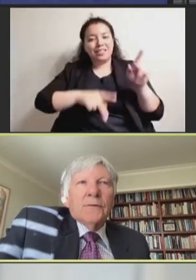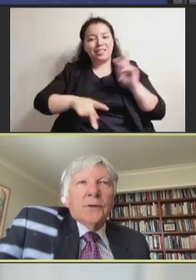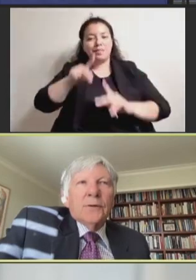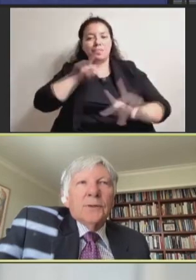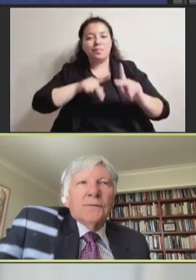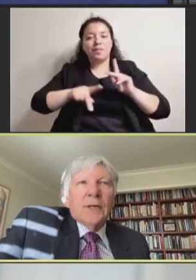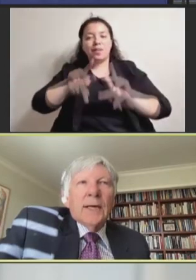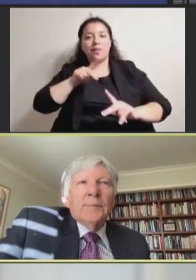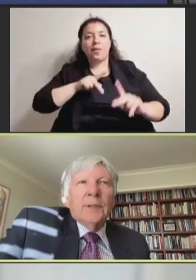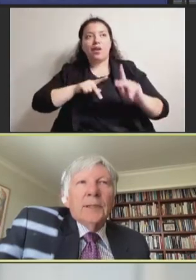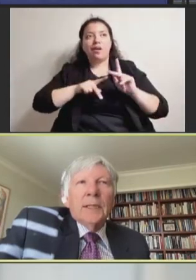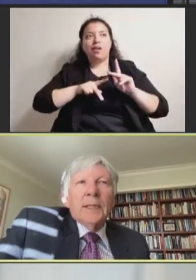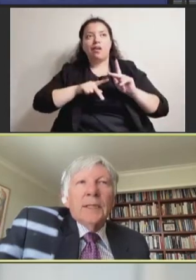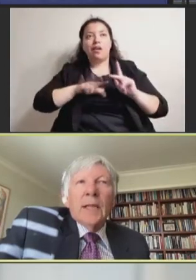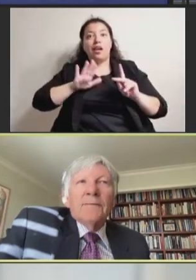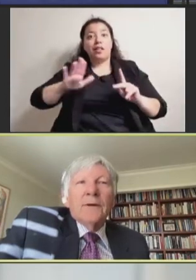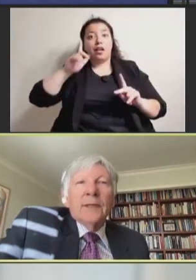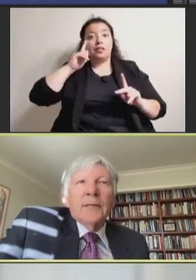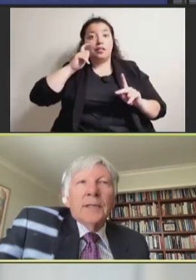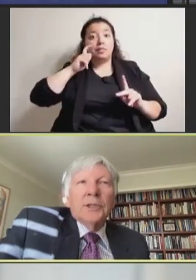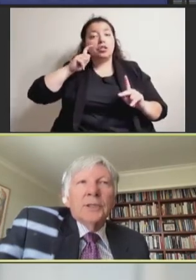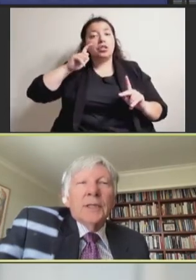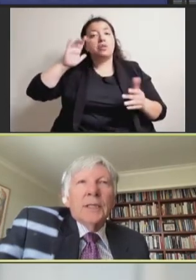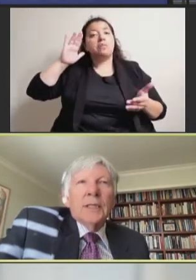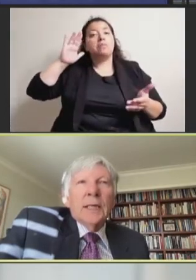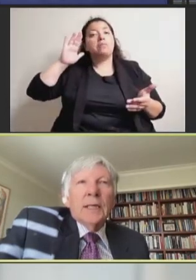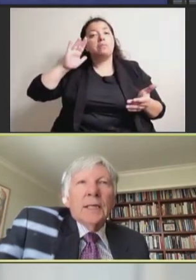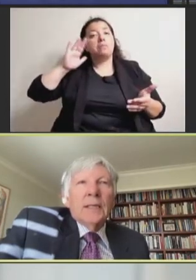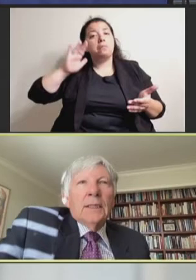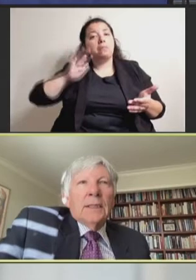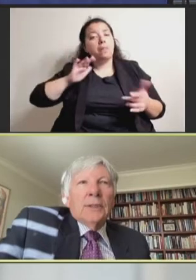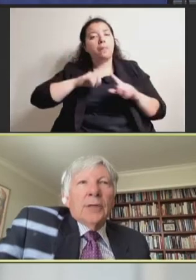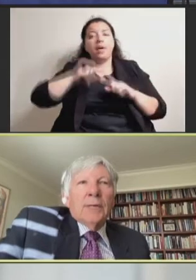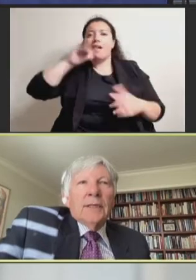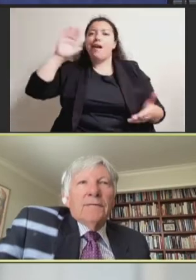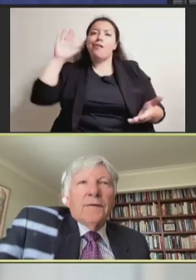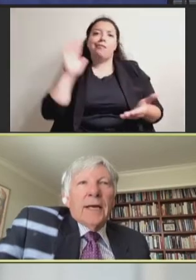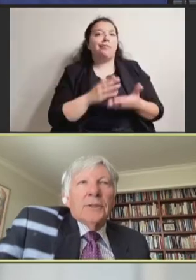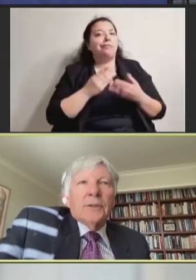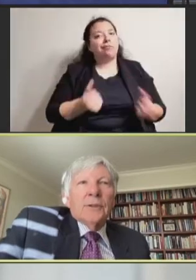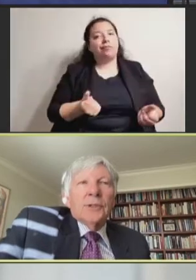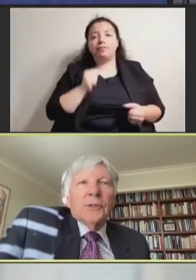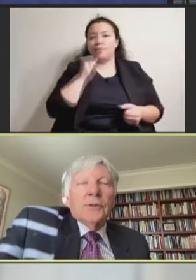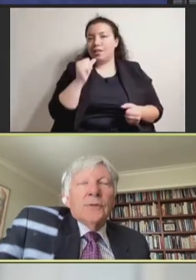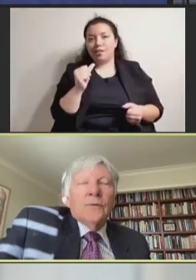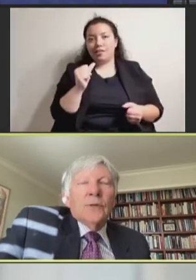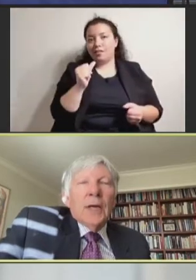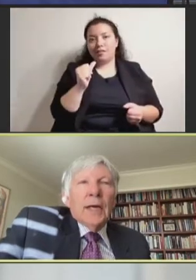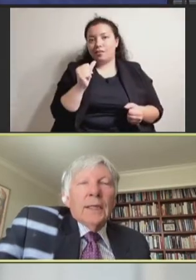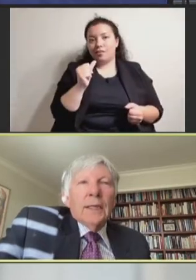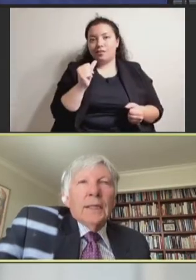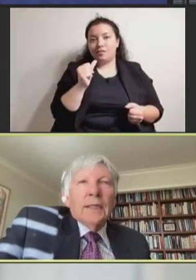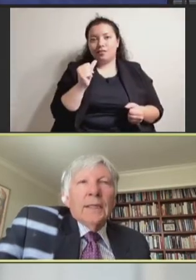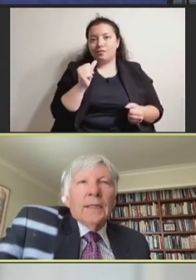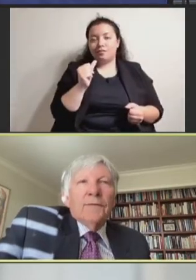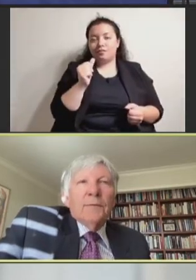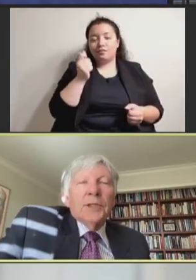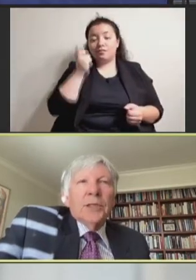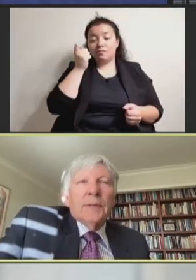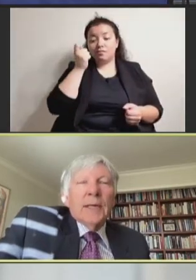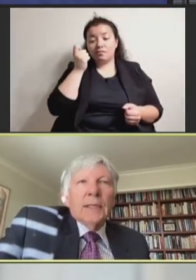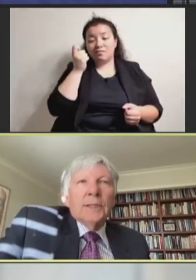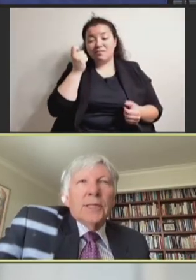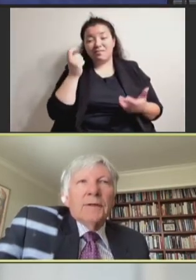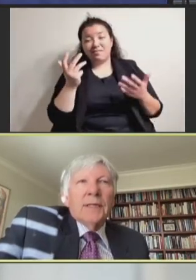suspicious over the course of time, but again, not very much. And that the dominant factors were not